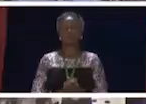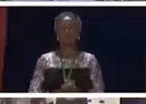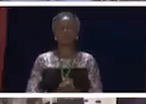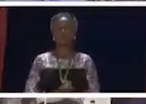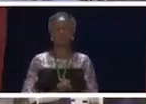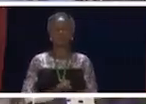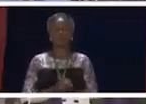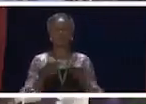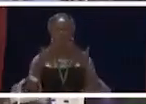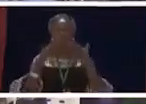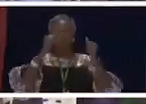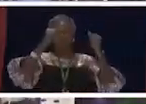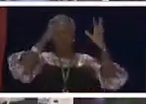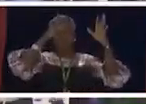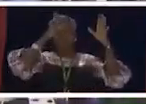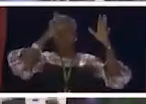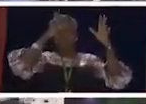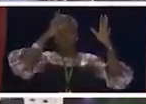Thank you, Father.